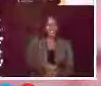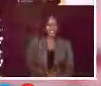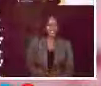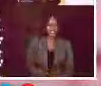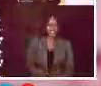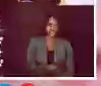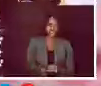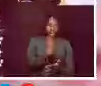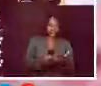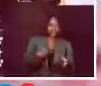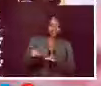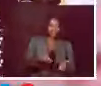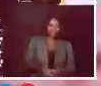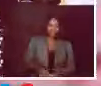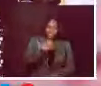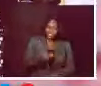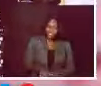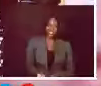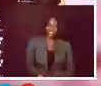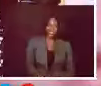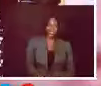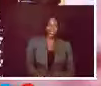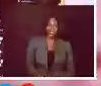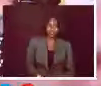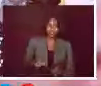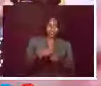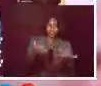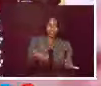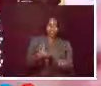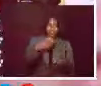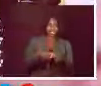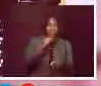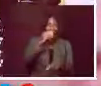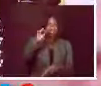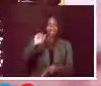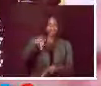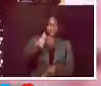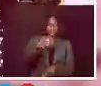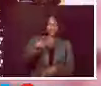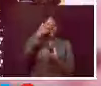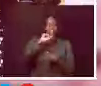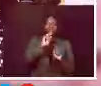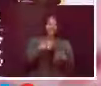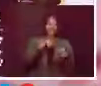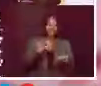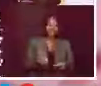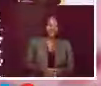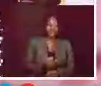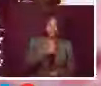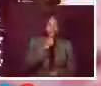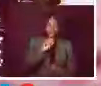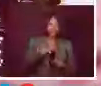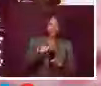is what I did. And I stayed back. To date, my name is not at IPU. I've decided I won't go. I will not be at